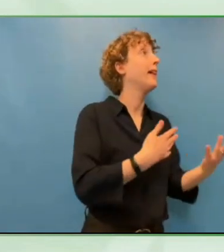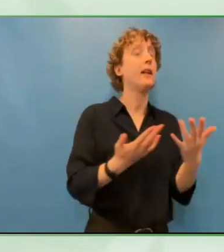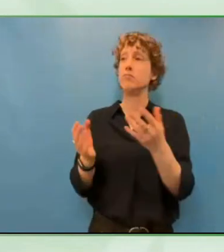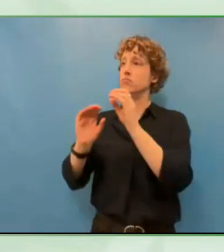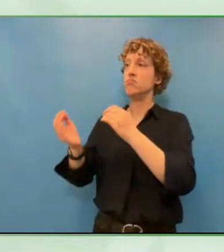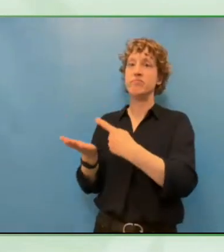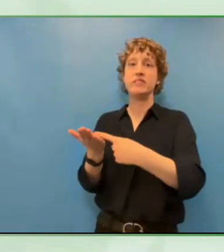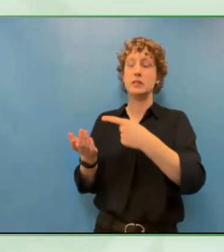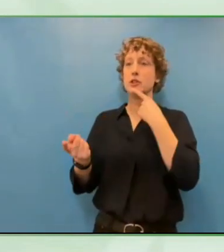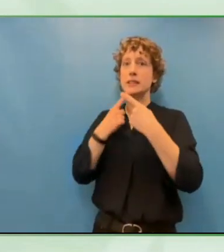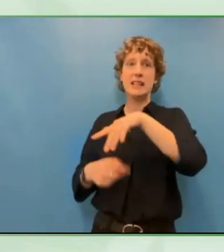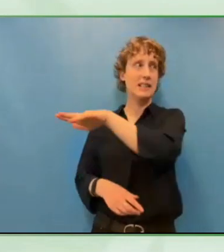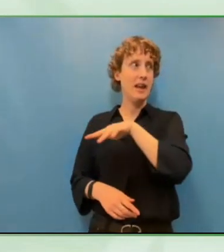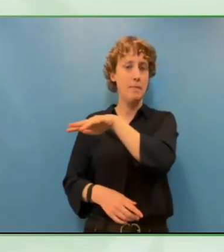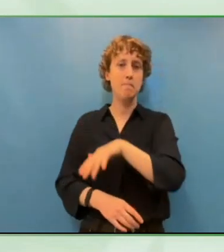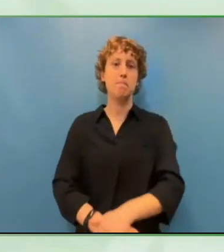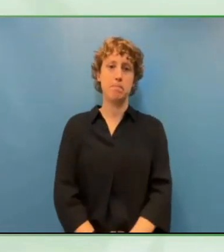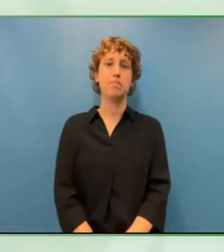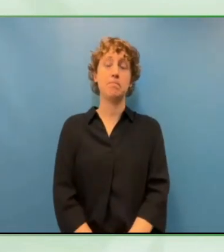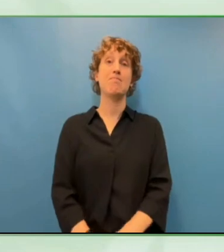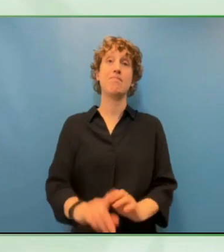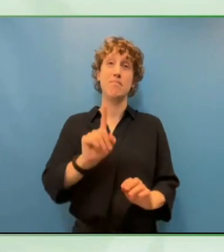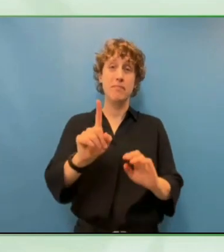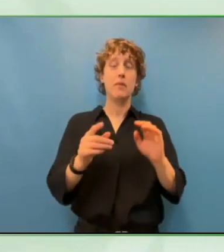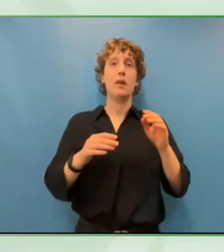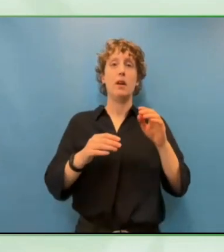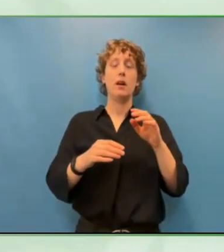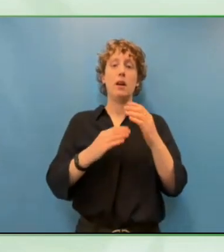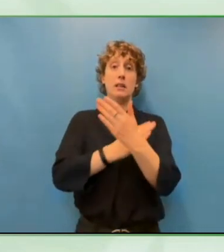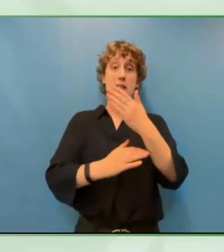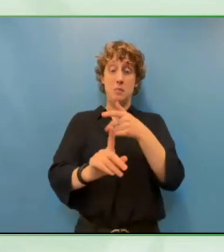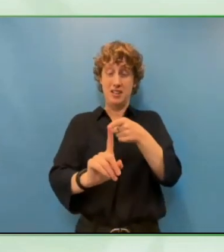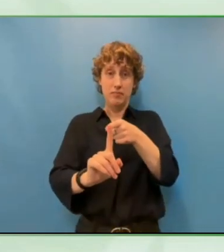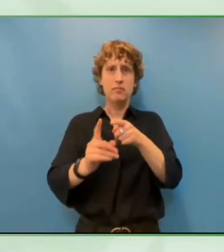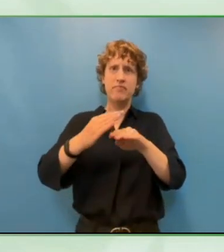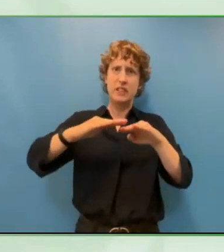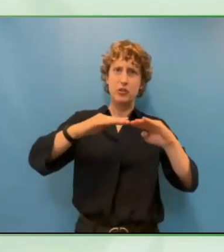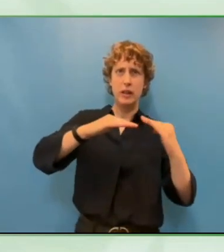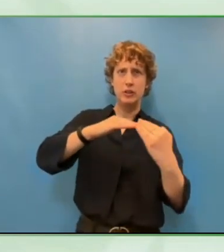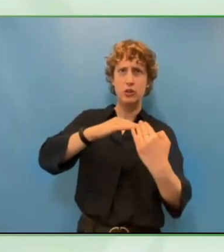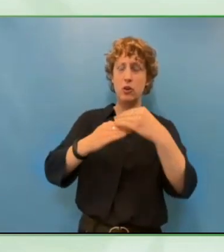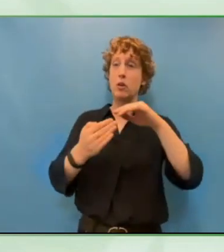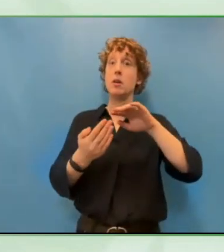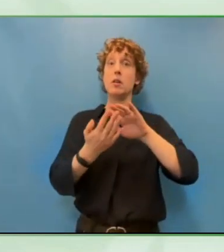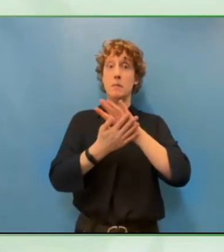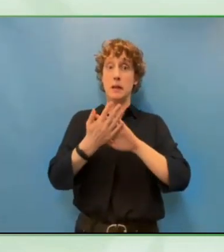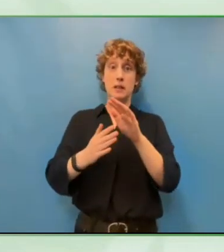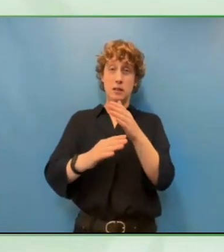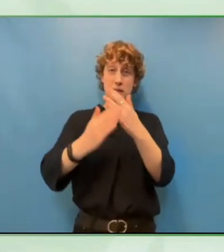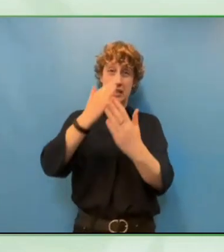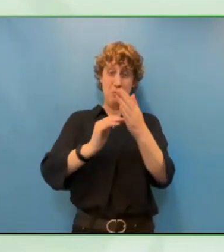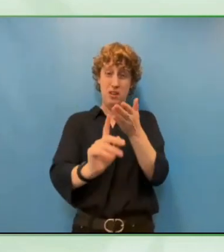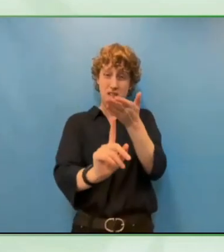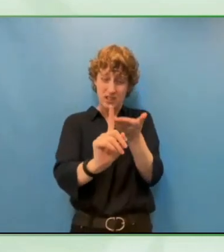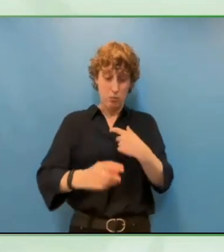is intersectional, it's deeply individual. And what we see is, and I think you mentioned it in our earlier